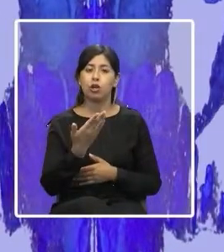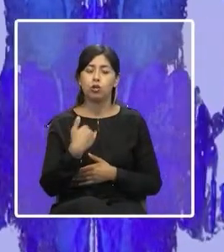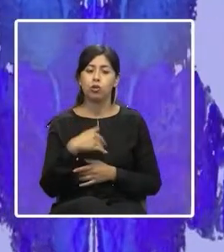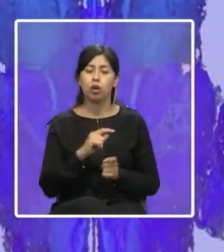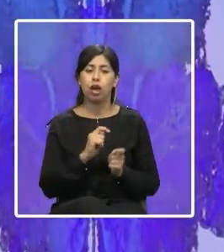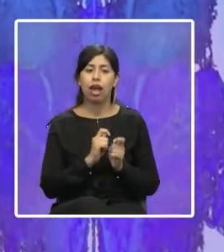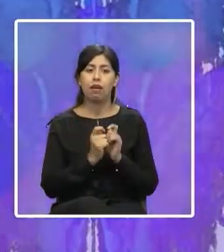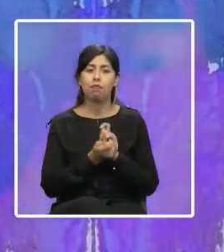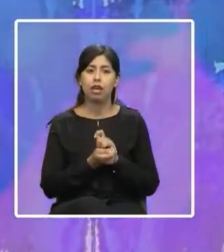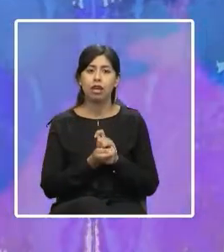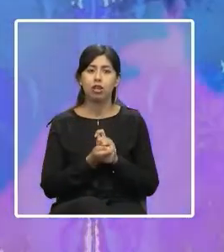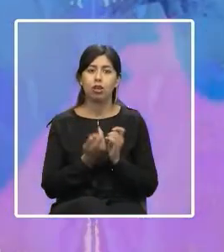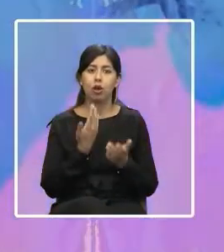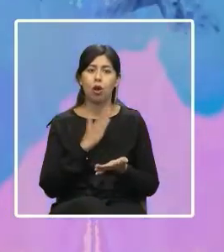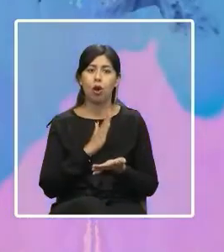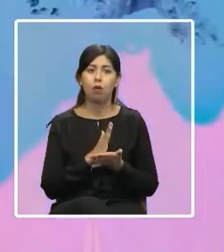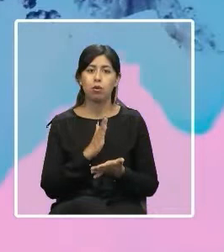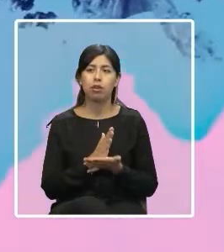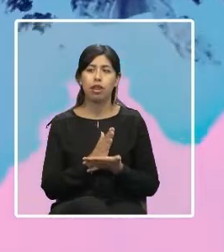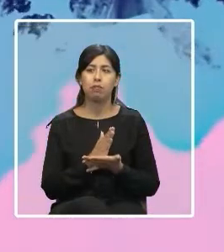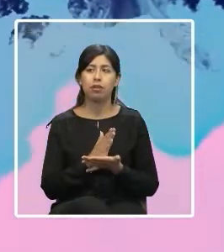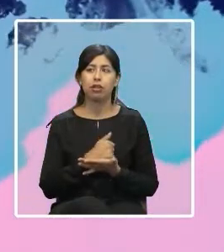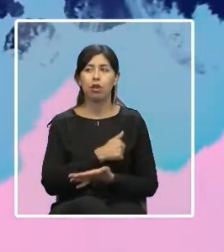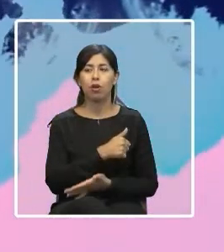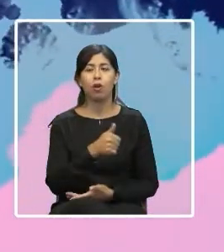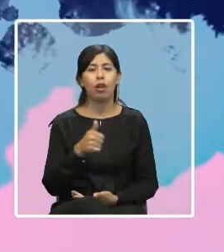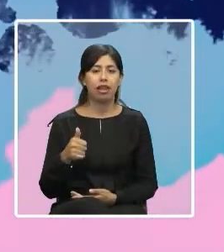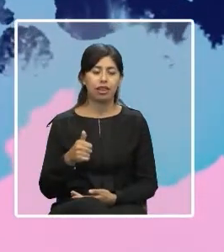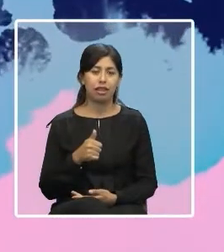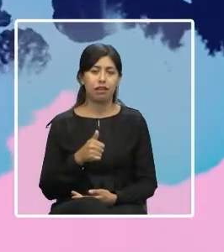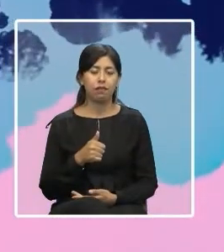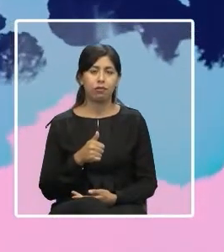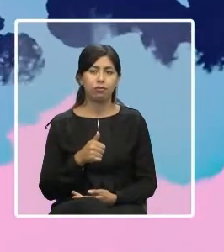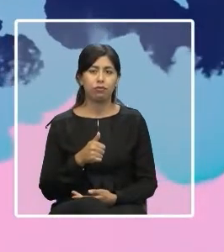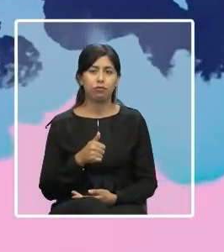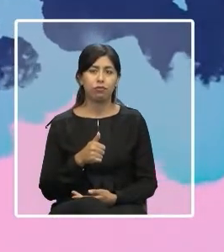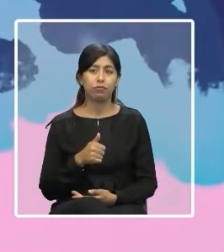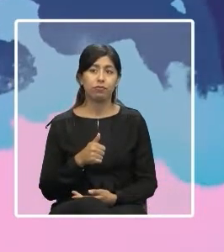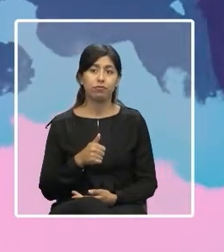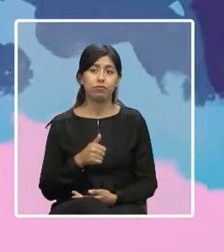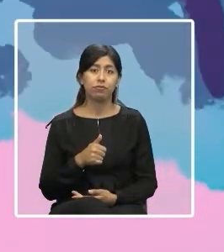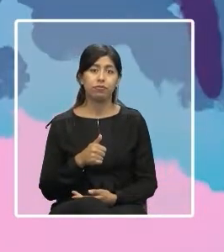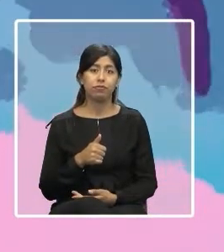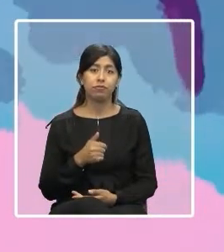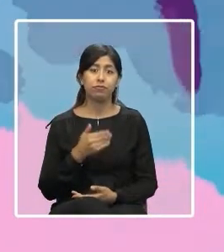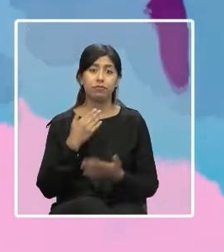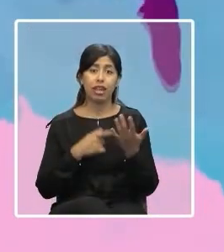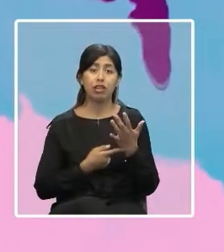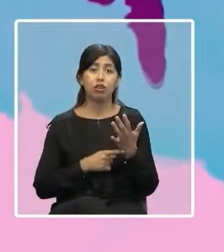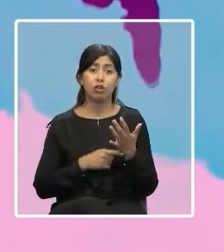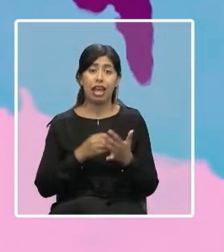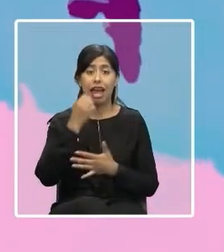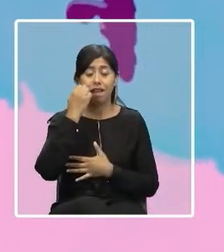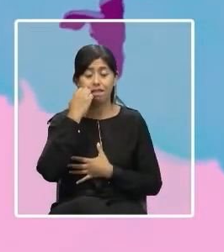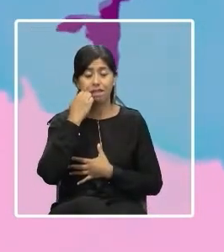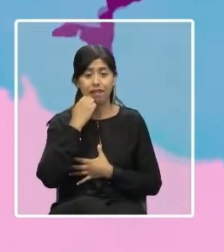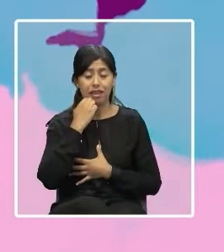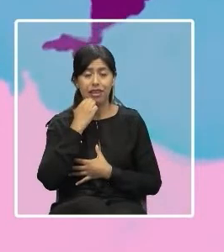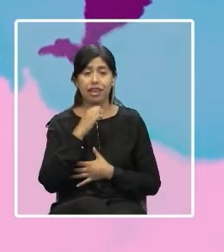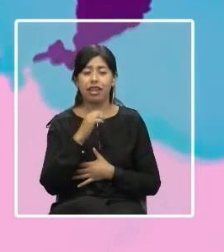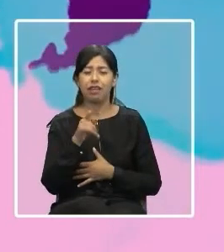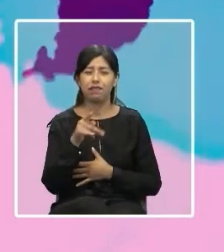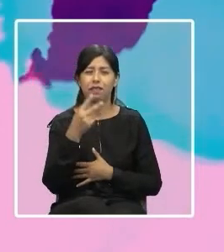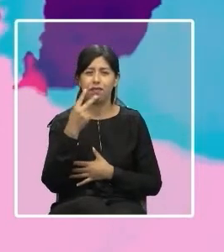machine learning and affective computing technologies based on cognitive bias and behavioral science, like profiling, can enhance